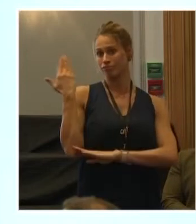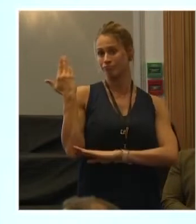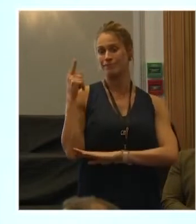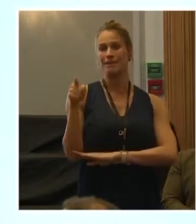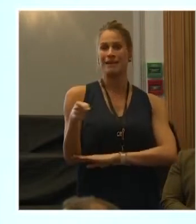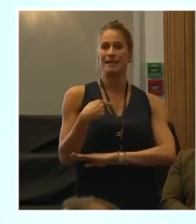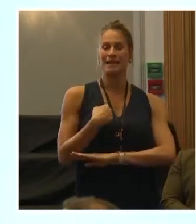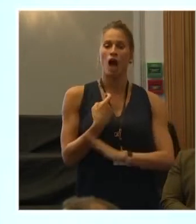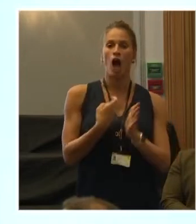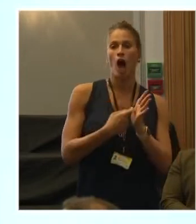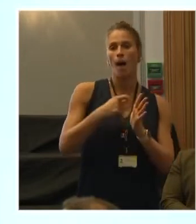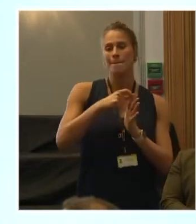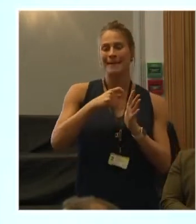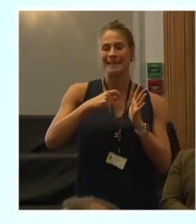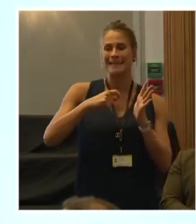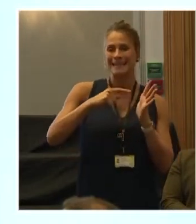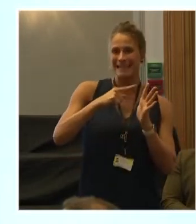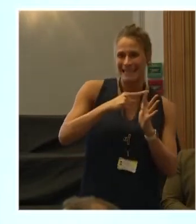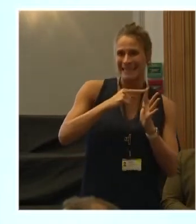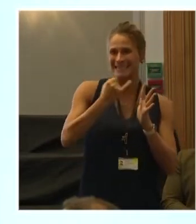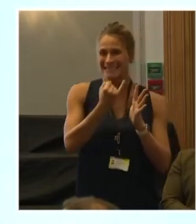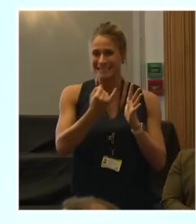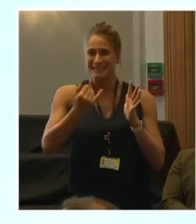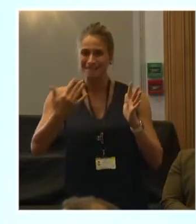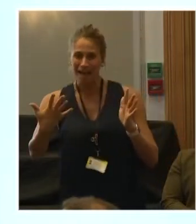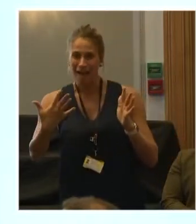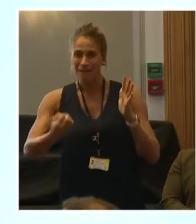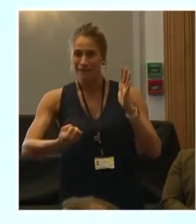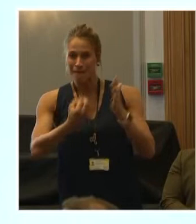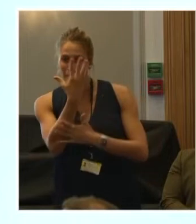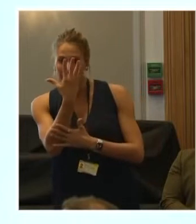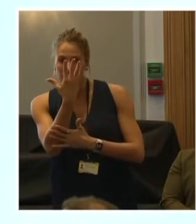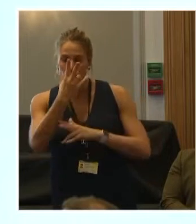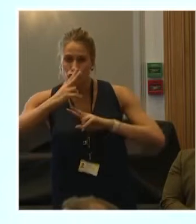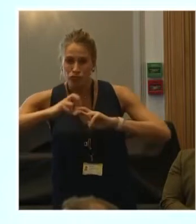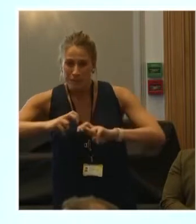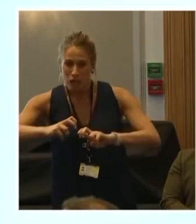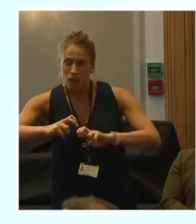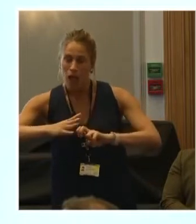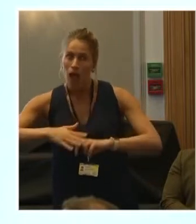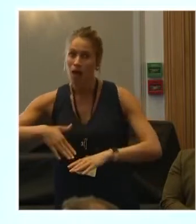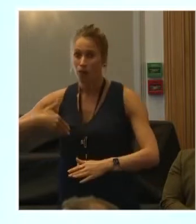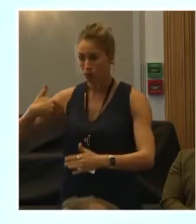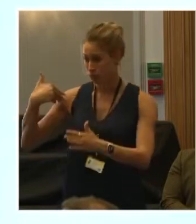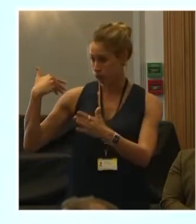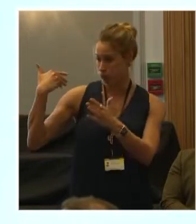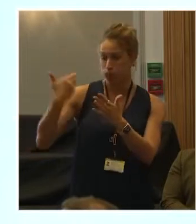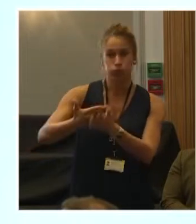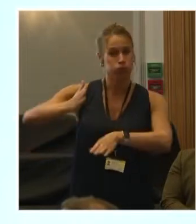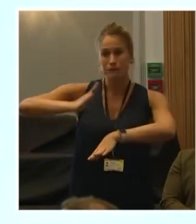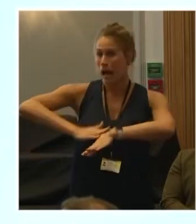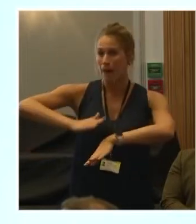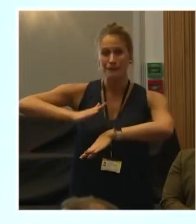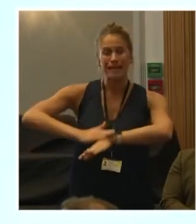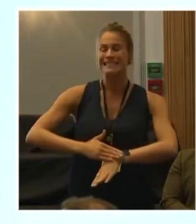for RPE65, took approximately 25 years from proof of concept and tens of millions of